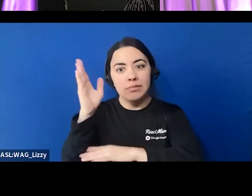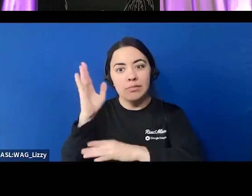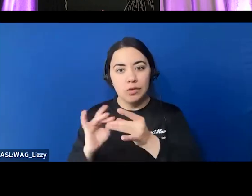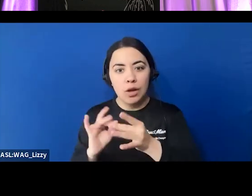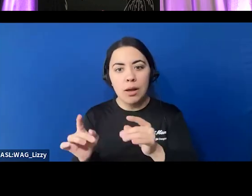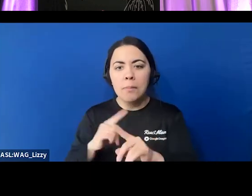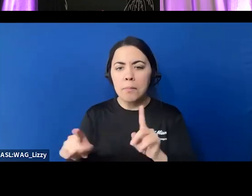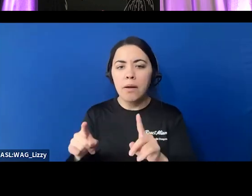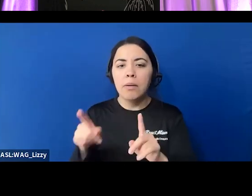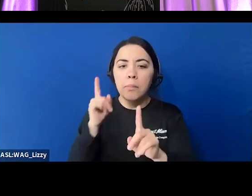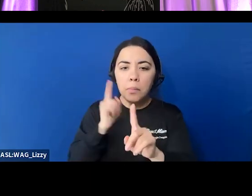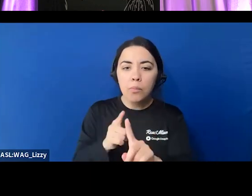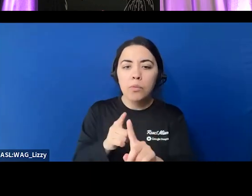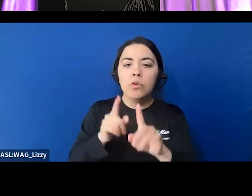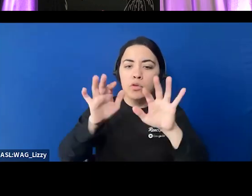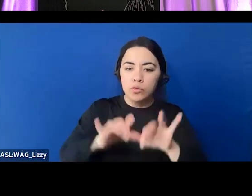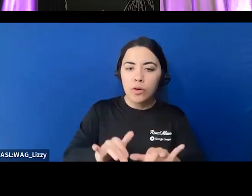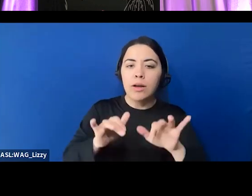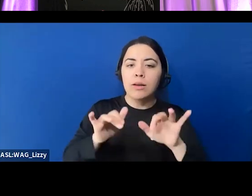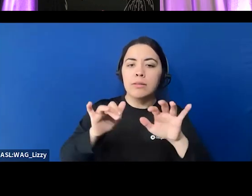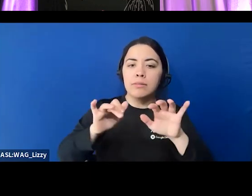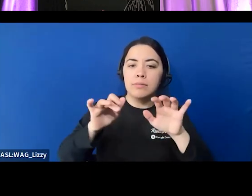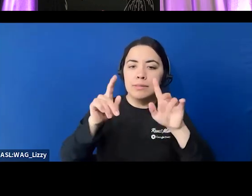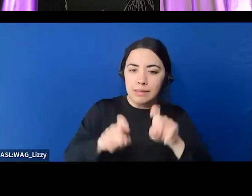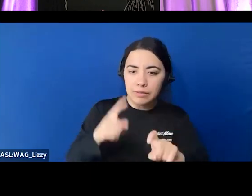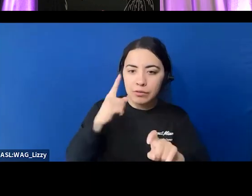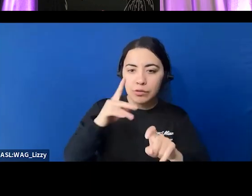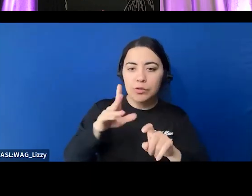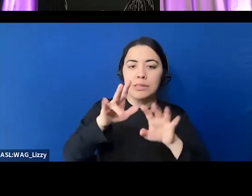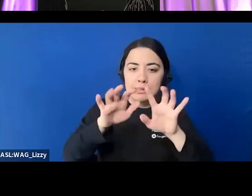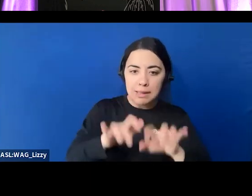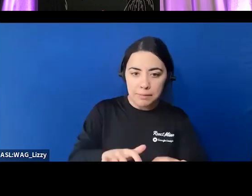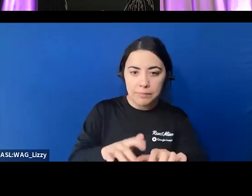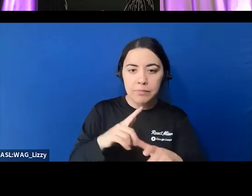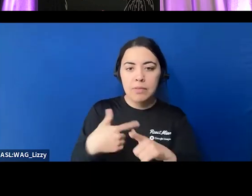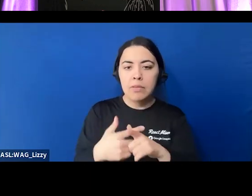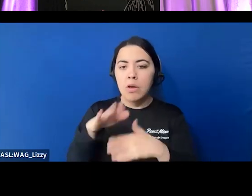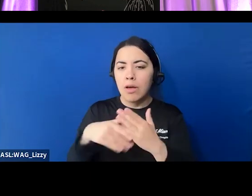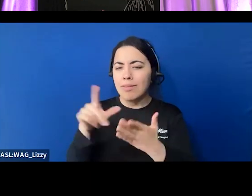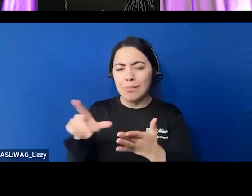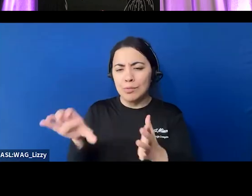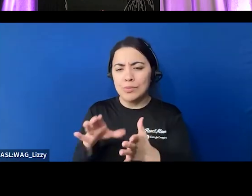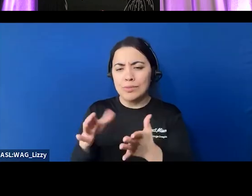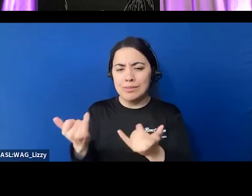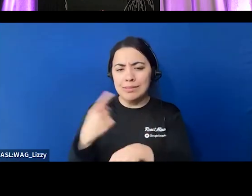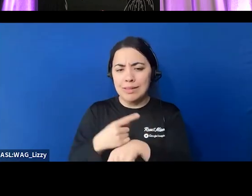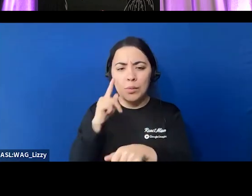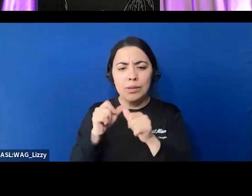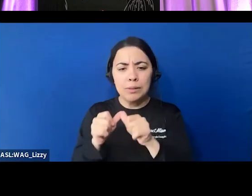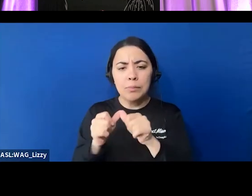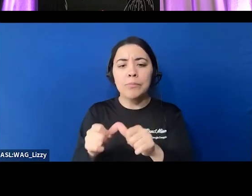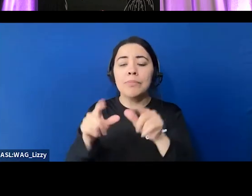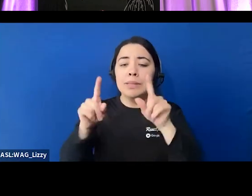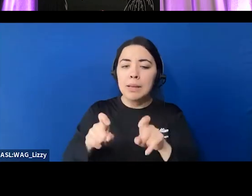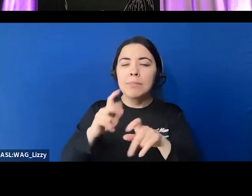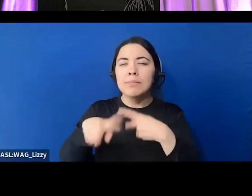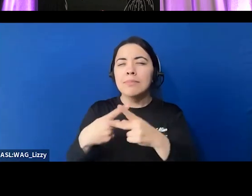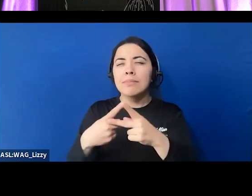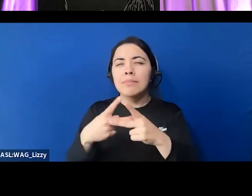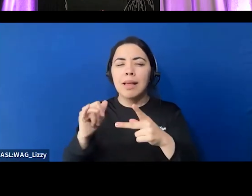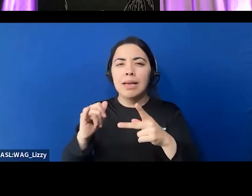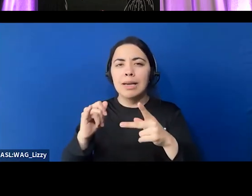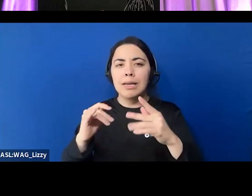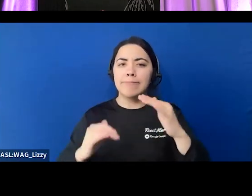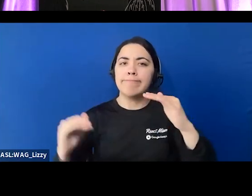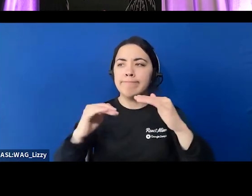benchmarking. It allows you to capture type-level complexity of a certain block of code. So we were talking about instantiations of types before. You can actually measure that